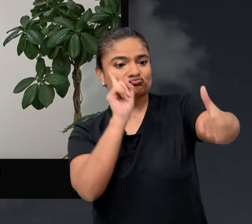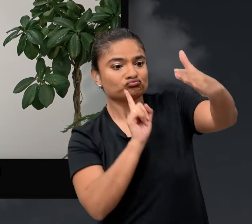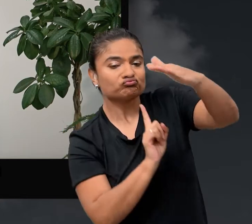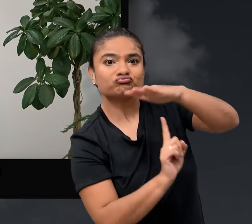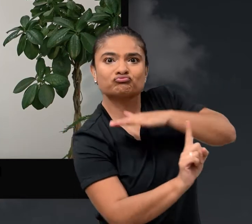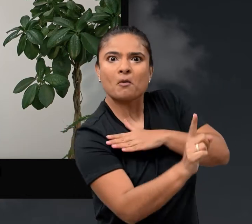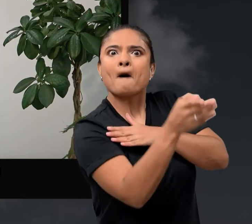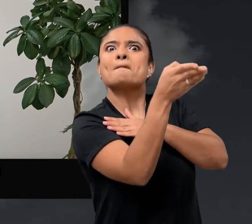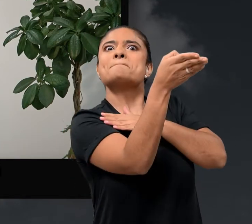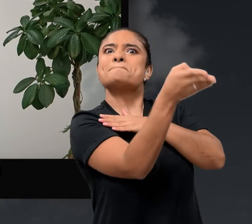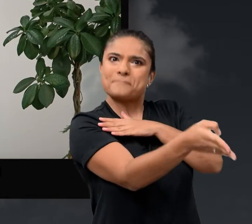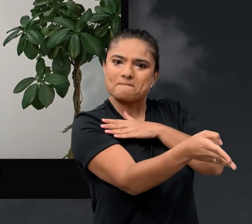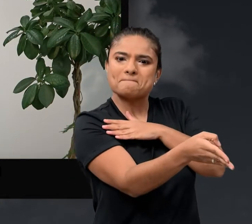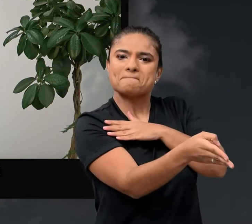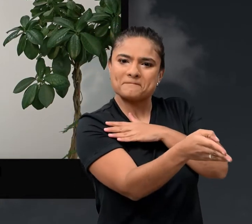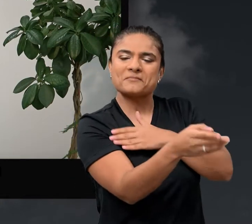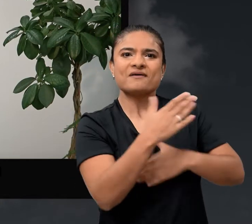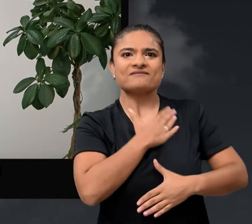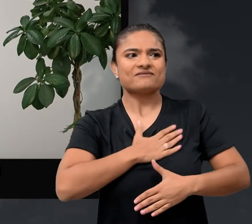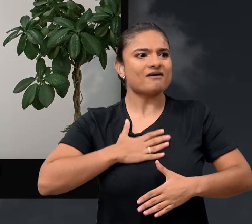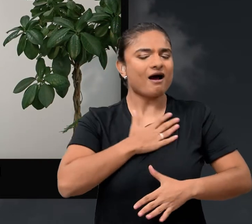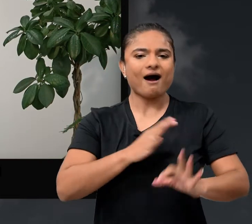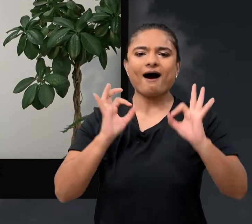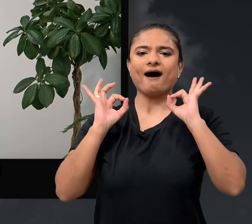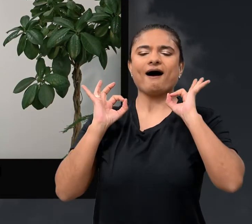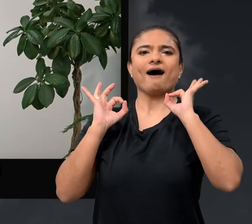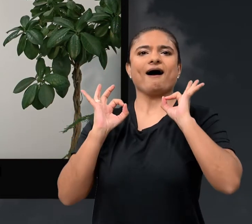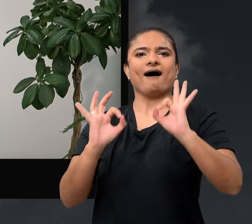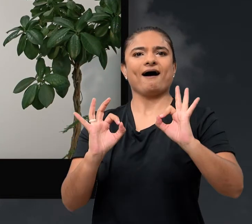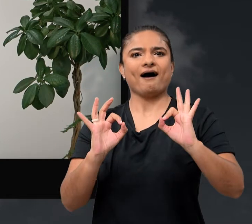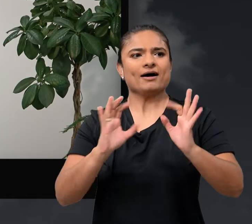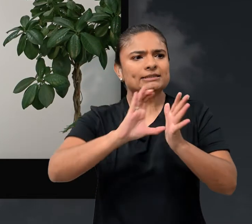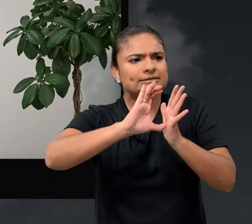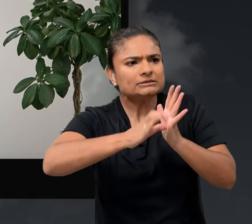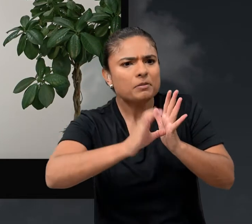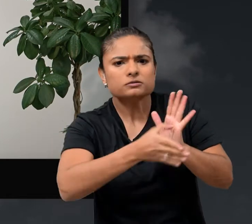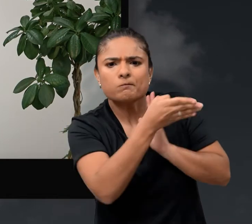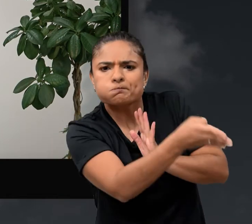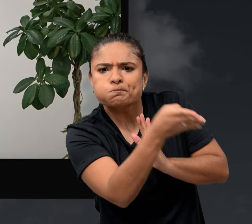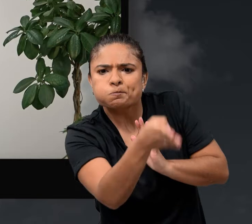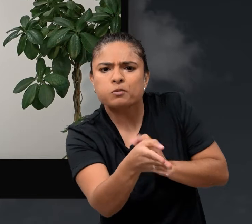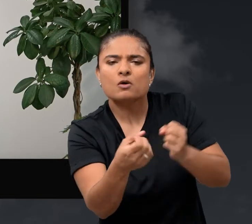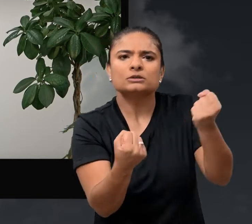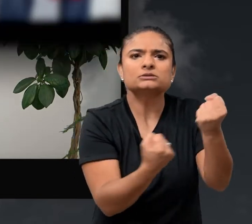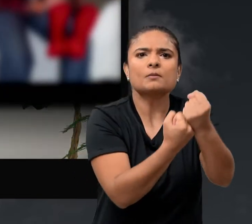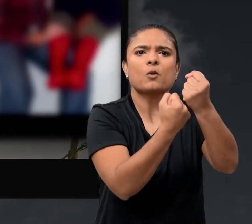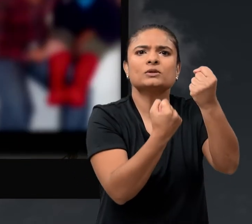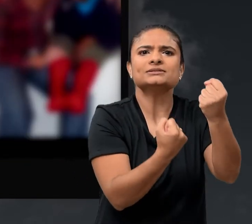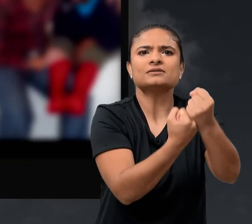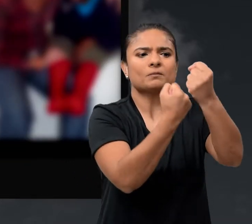a health professional or peer support from someone that is